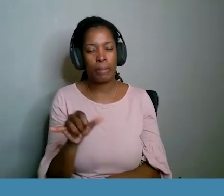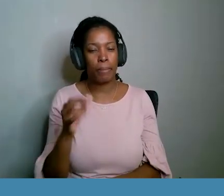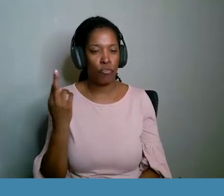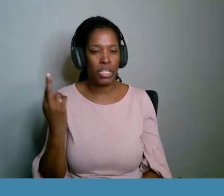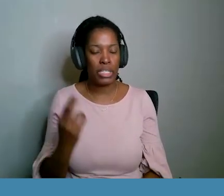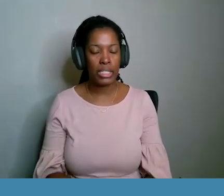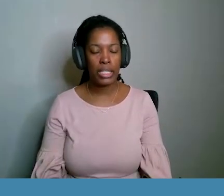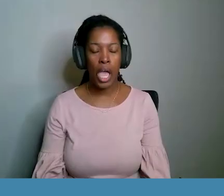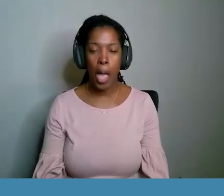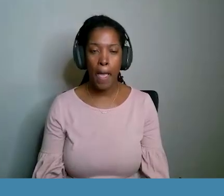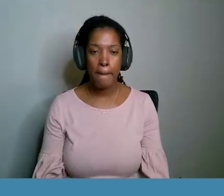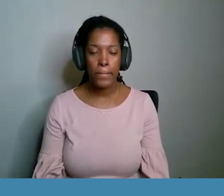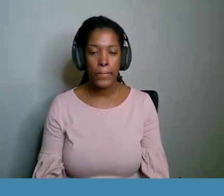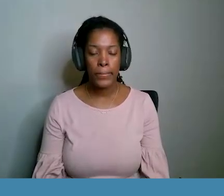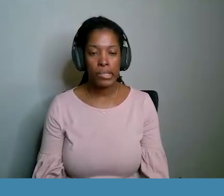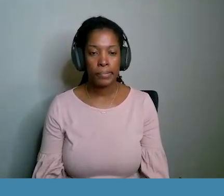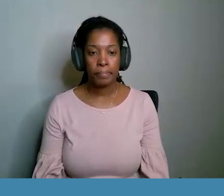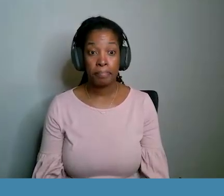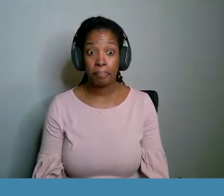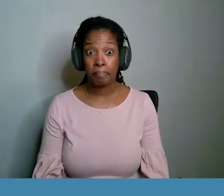And